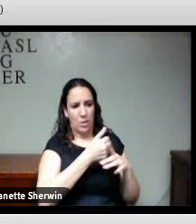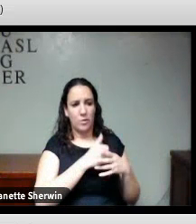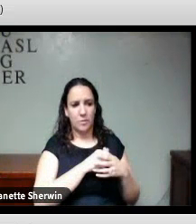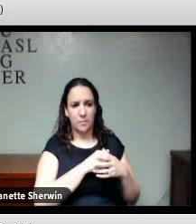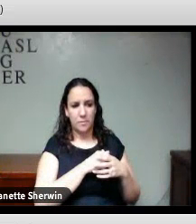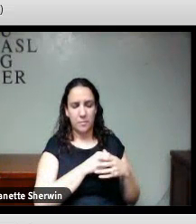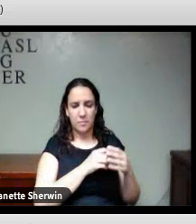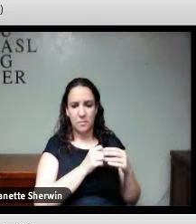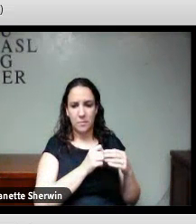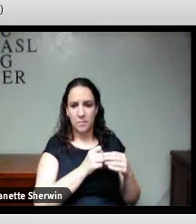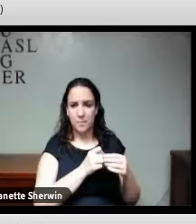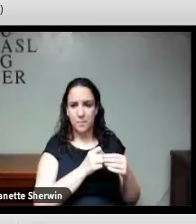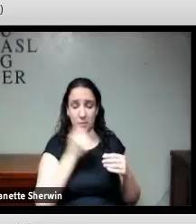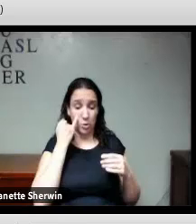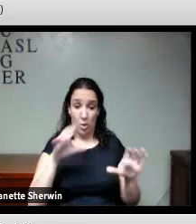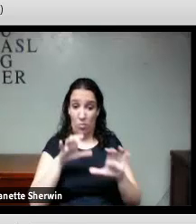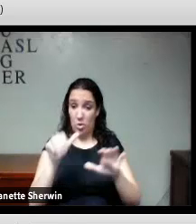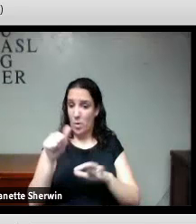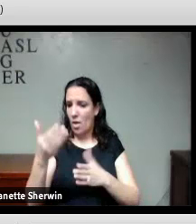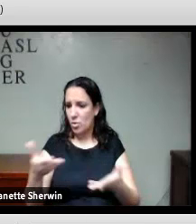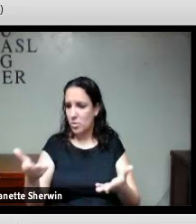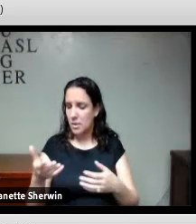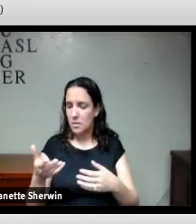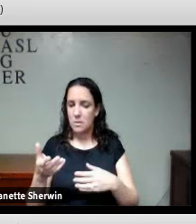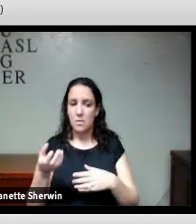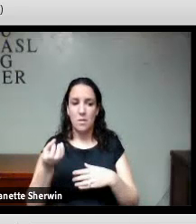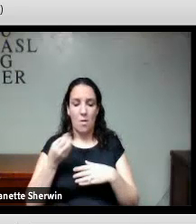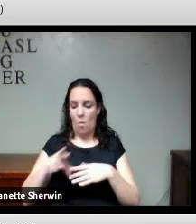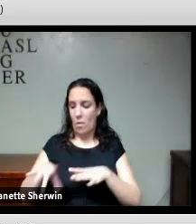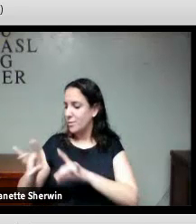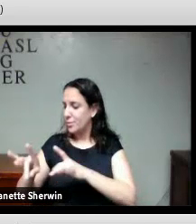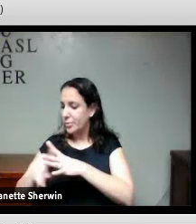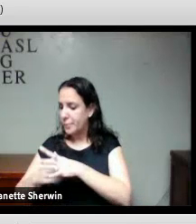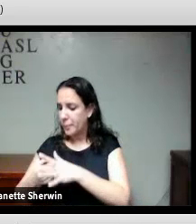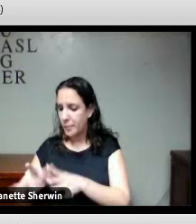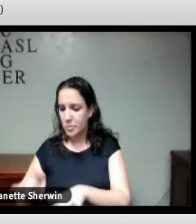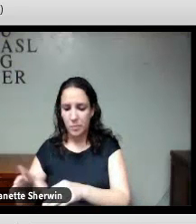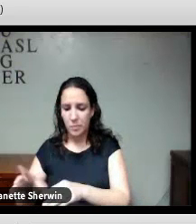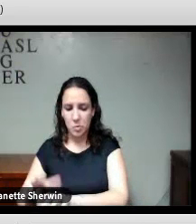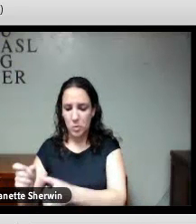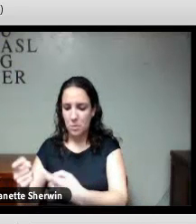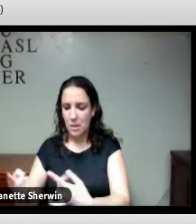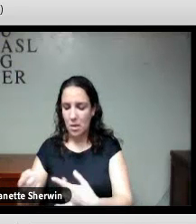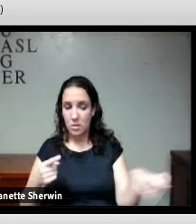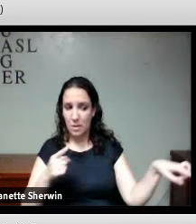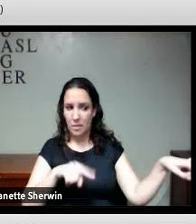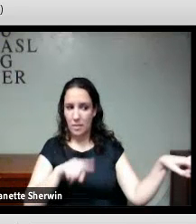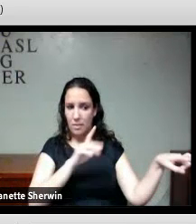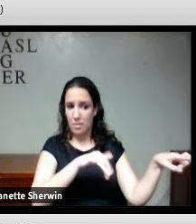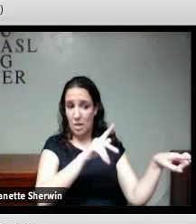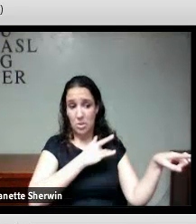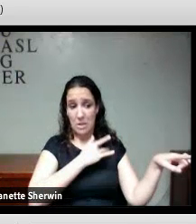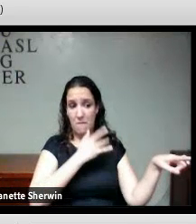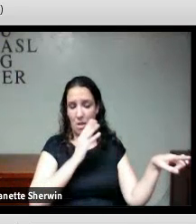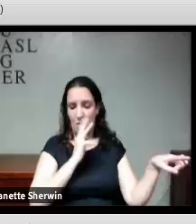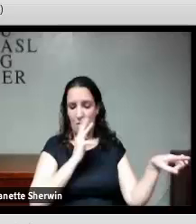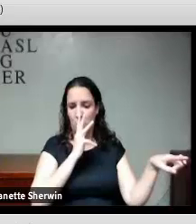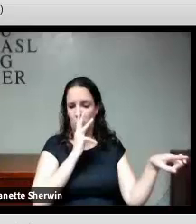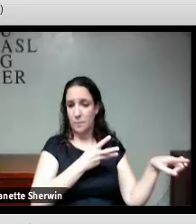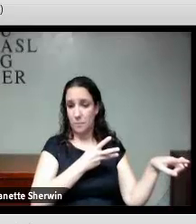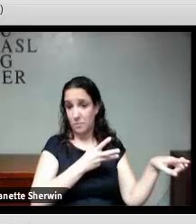other things, or we pick something up to start doing other things, then they are going to feel like we are dismissing them. And truly we are,